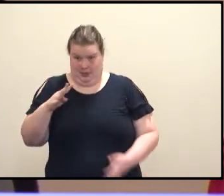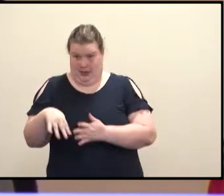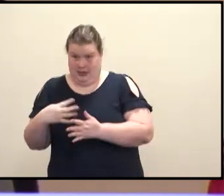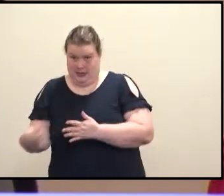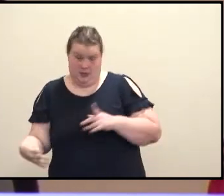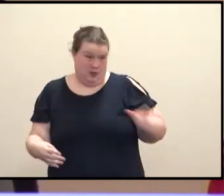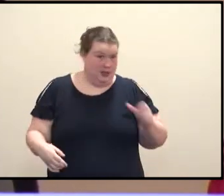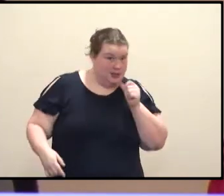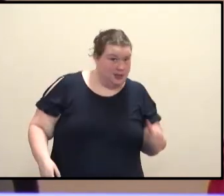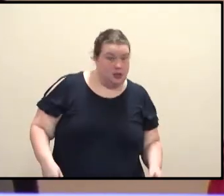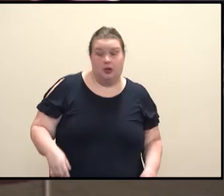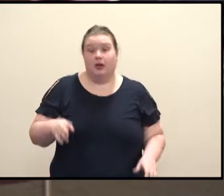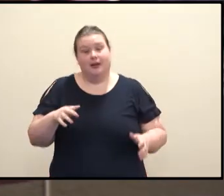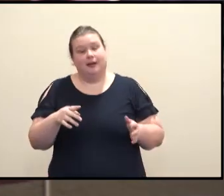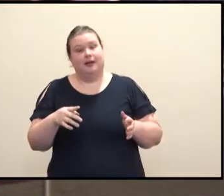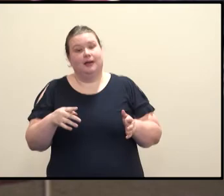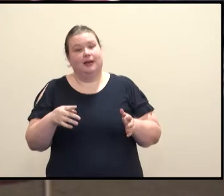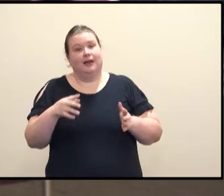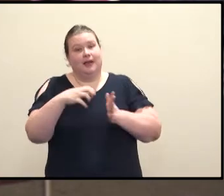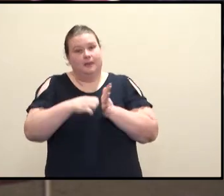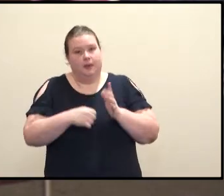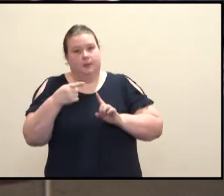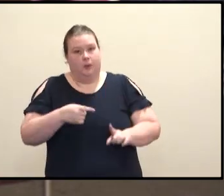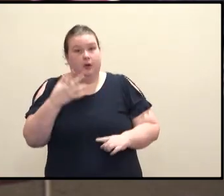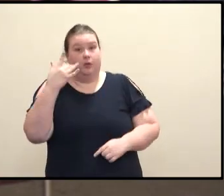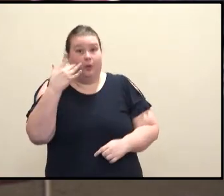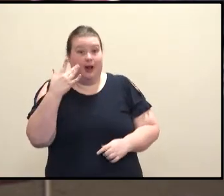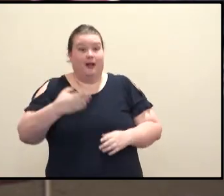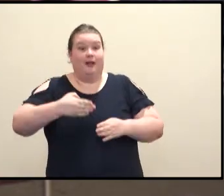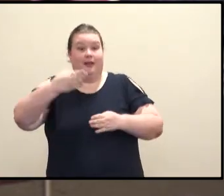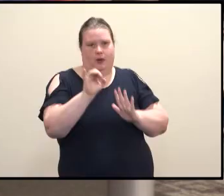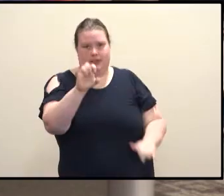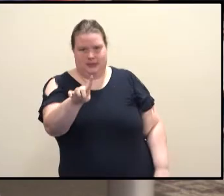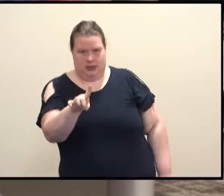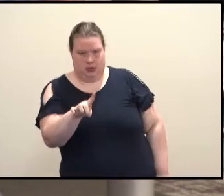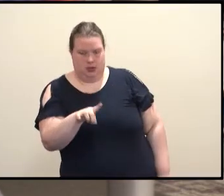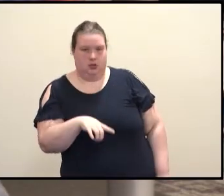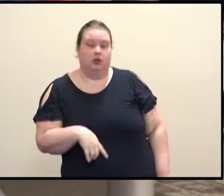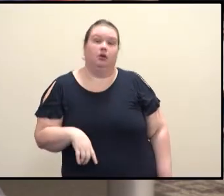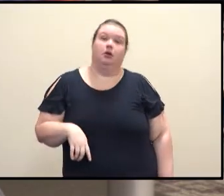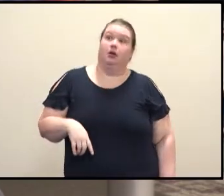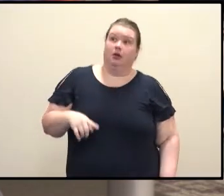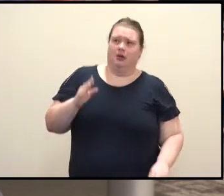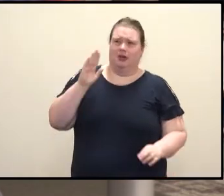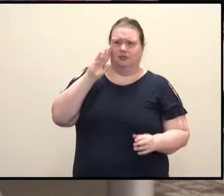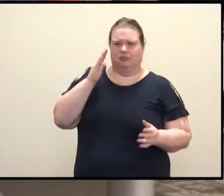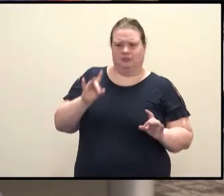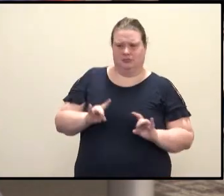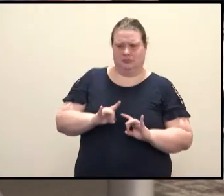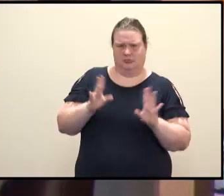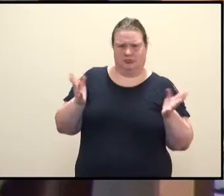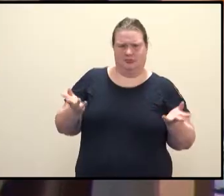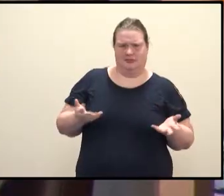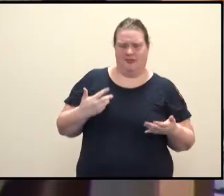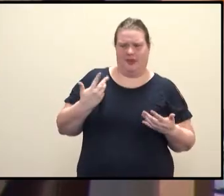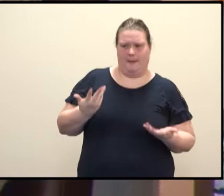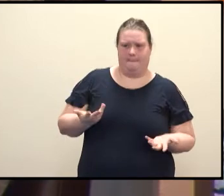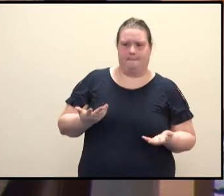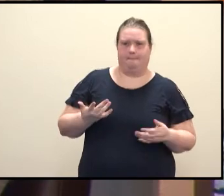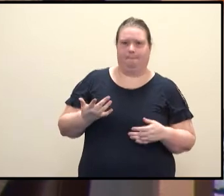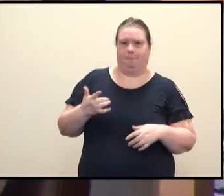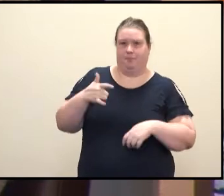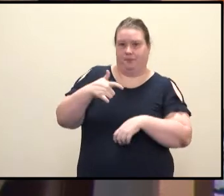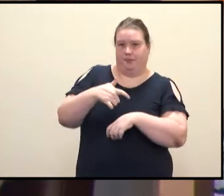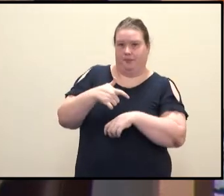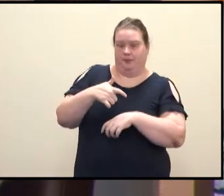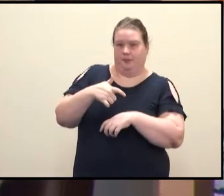got dinged because they had a schedule that showed them finishing after the desired completion date. It seems pretty clear, though, that the time that was